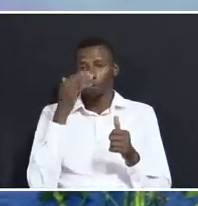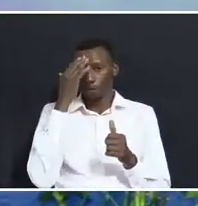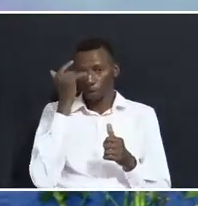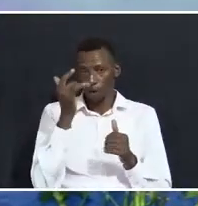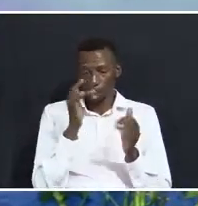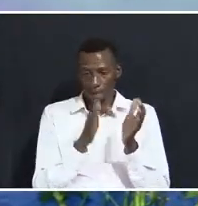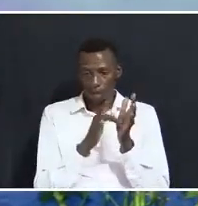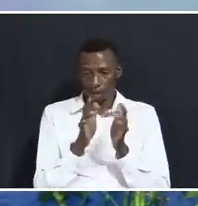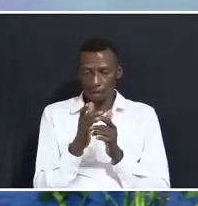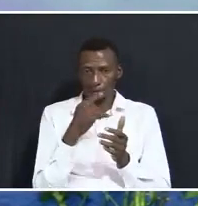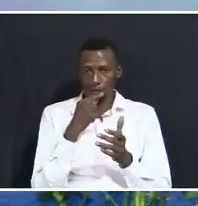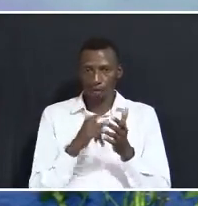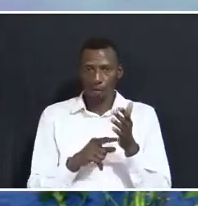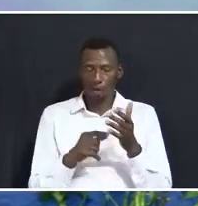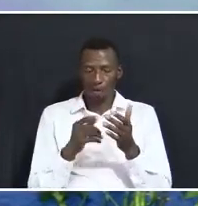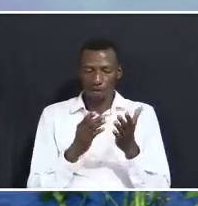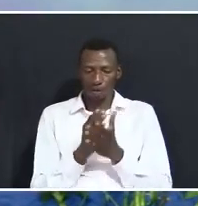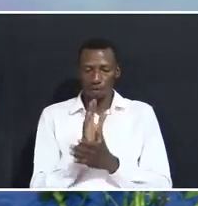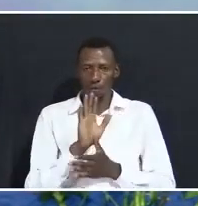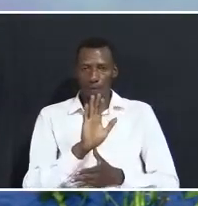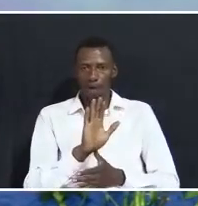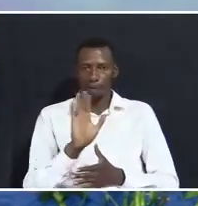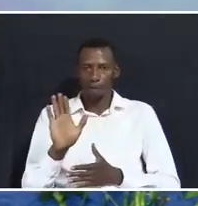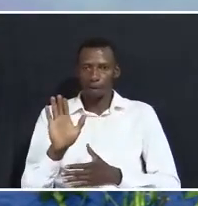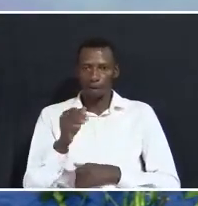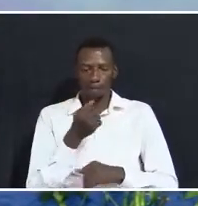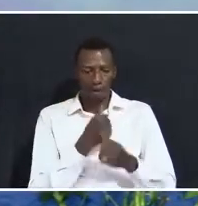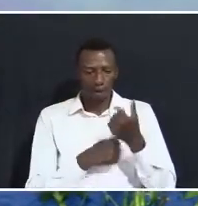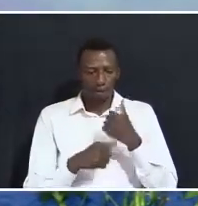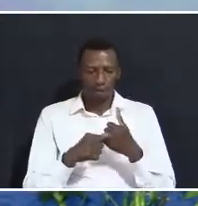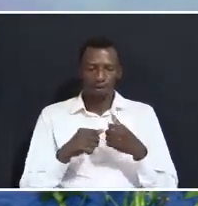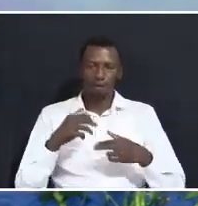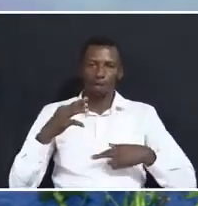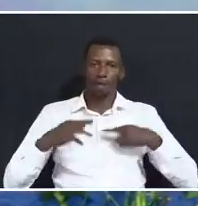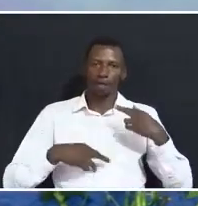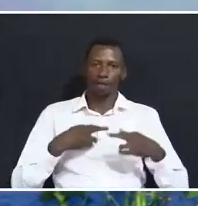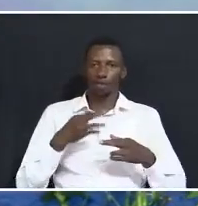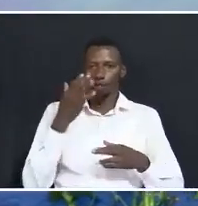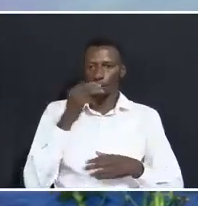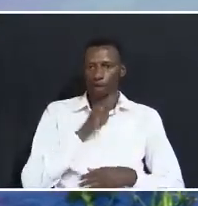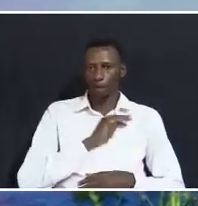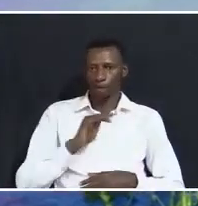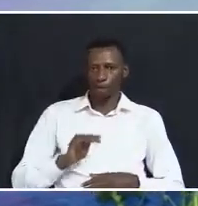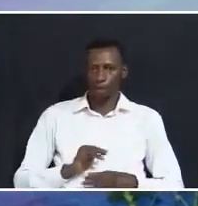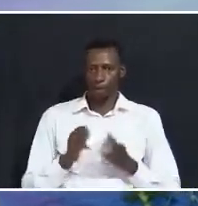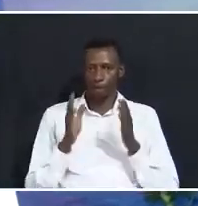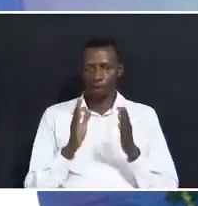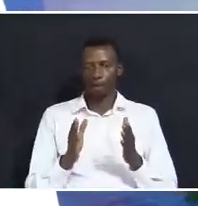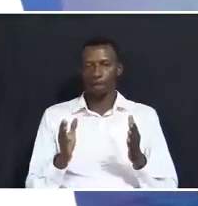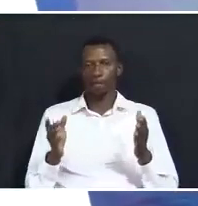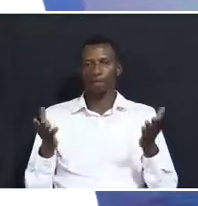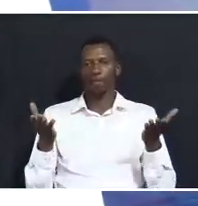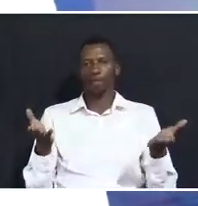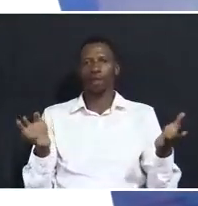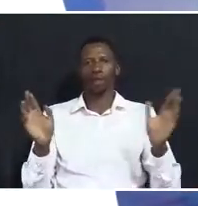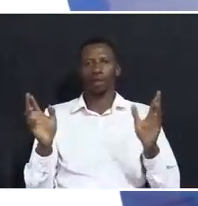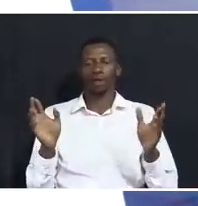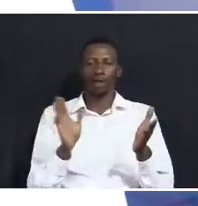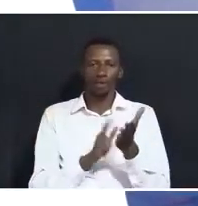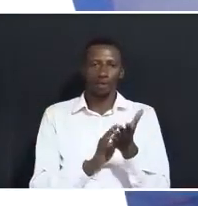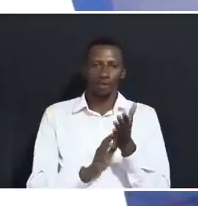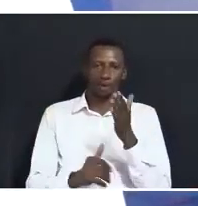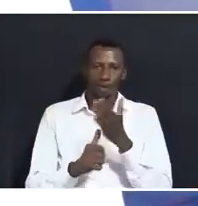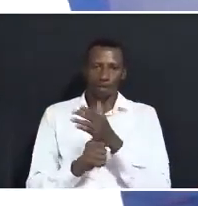work they had done, they were rejoicing. The Messiah had come. Praise the name of the Lord. But whereas this was